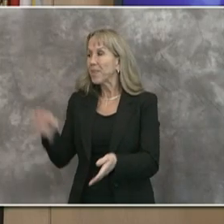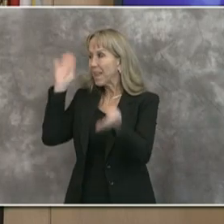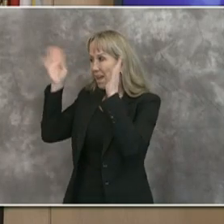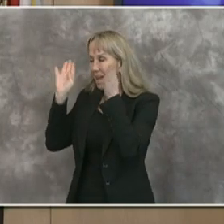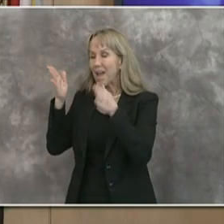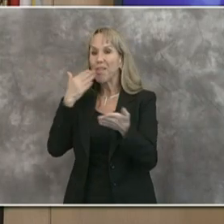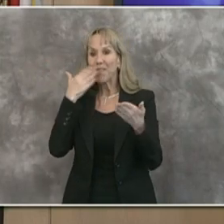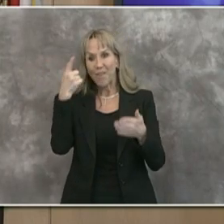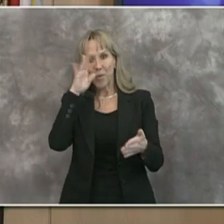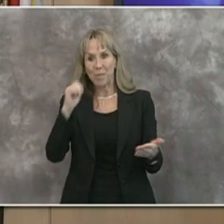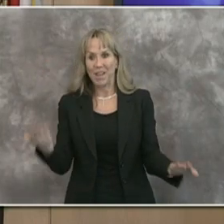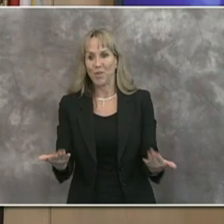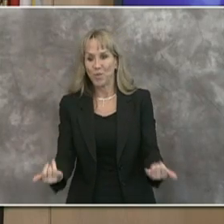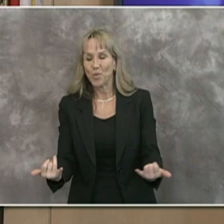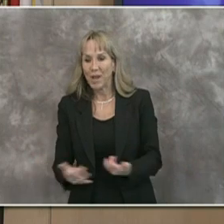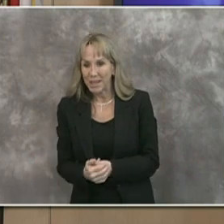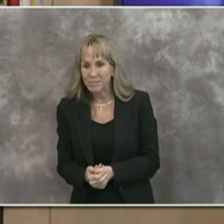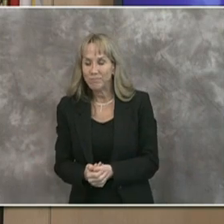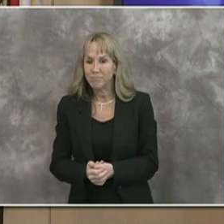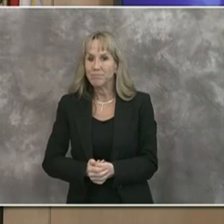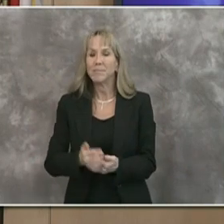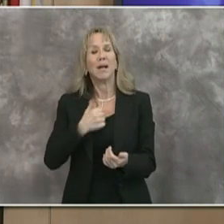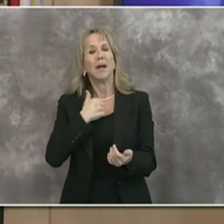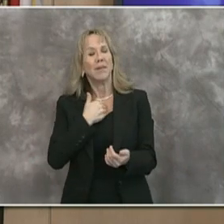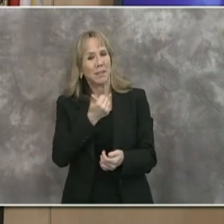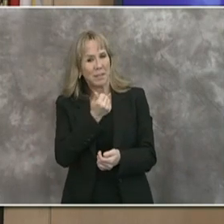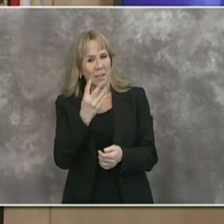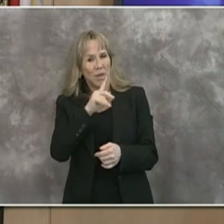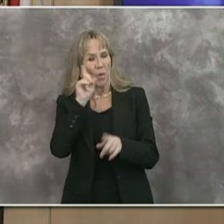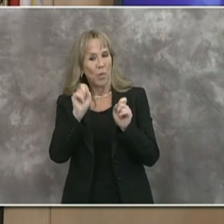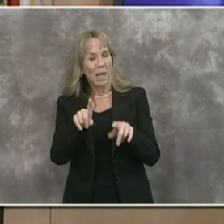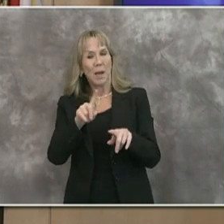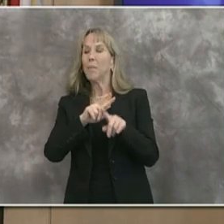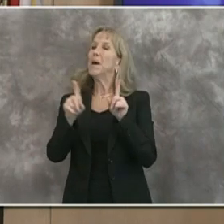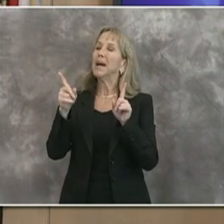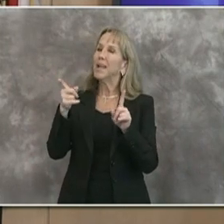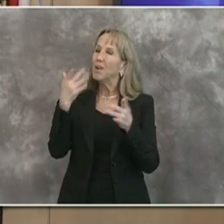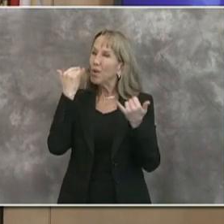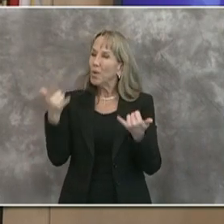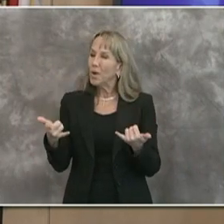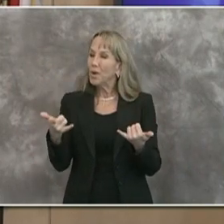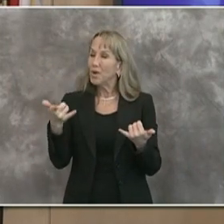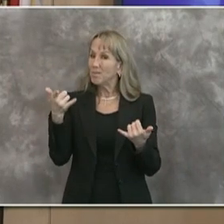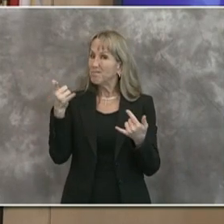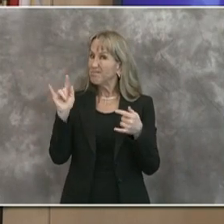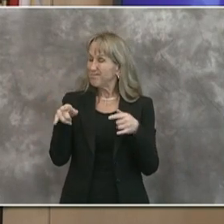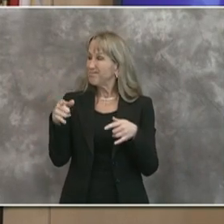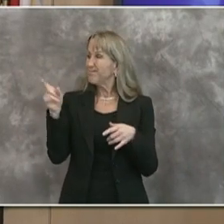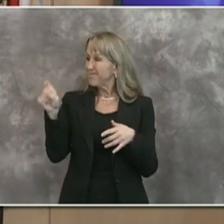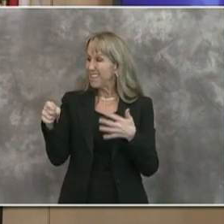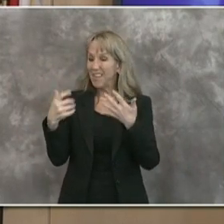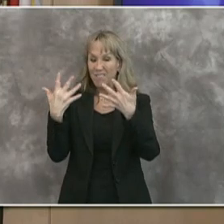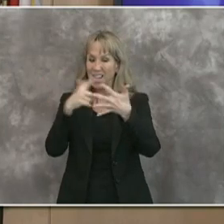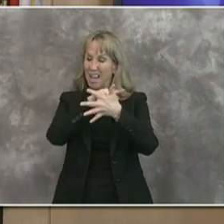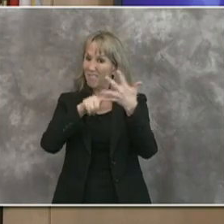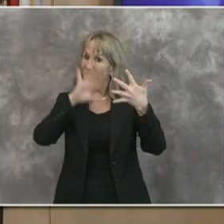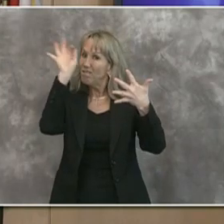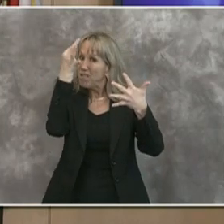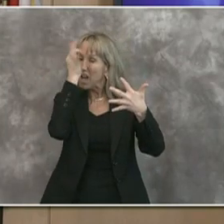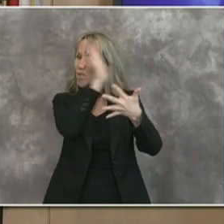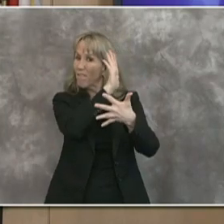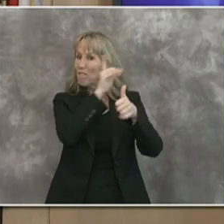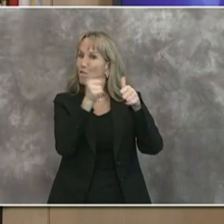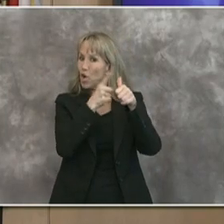Hi, thanks for being here today. I have a couple questions. The first, at these press conferences, you've gone over the 5 federal criteria for